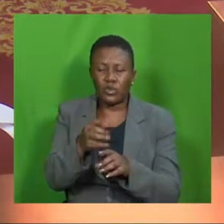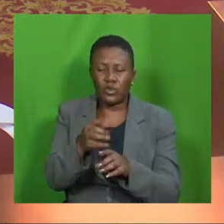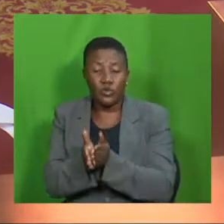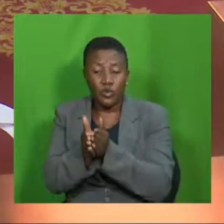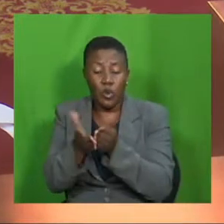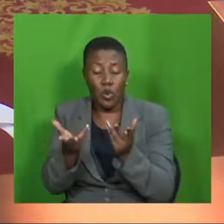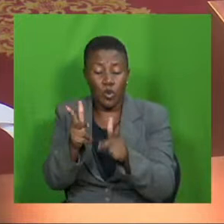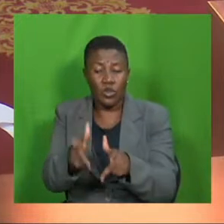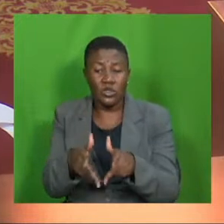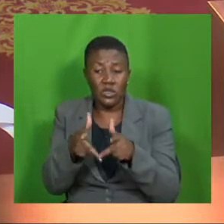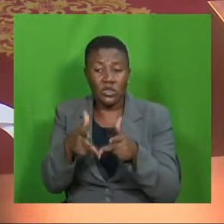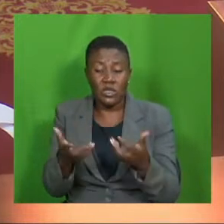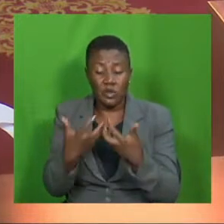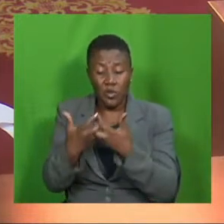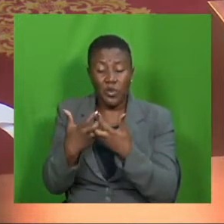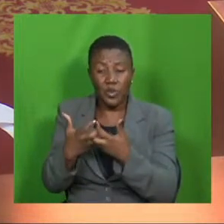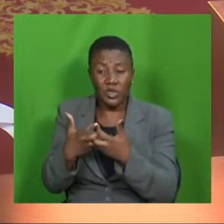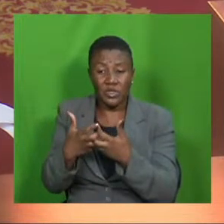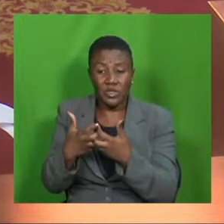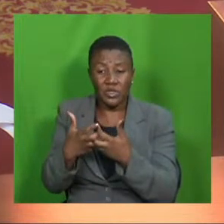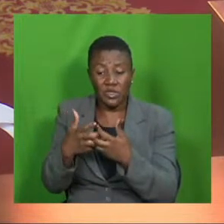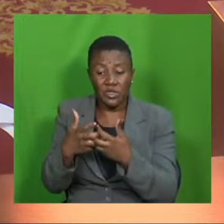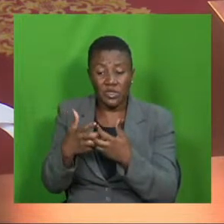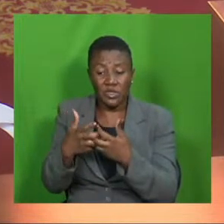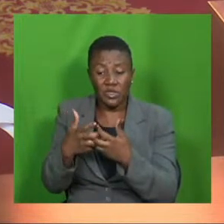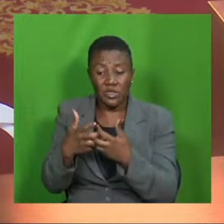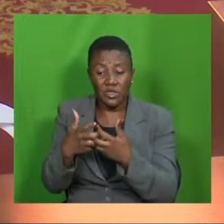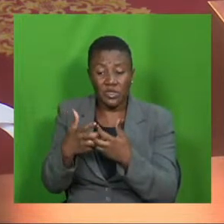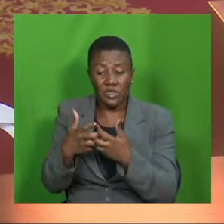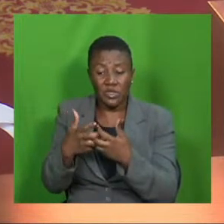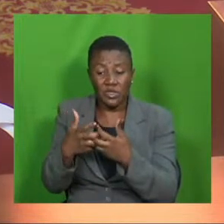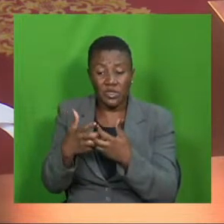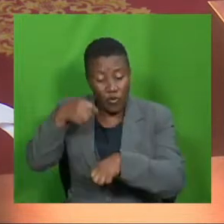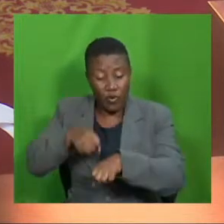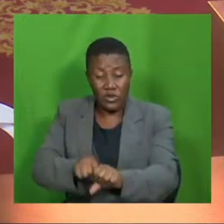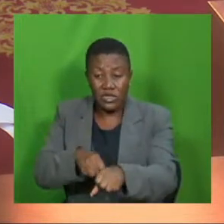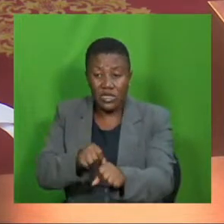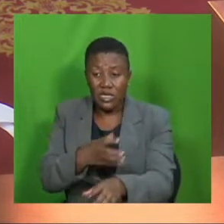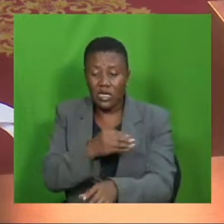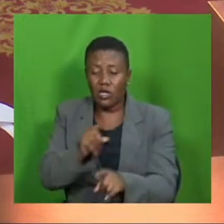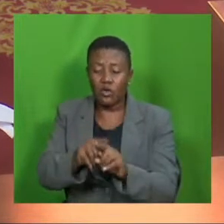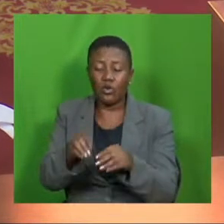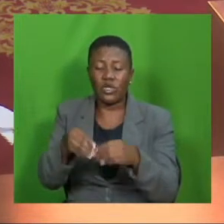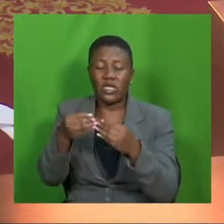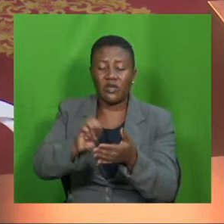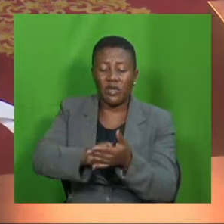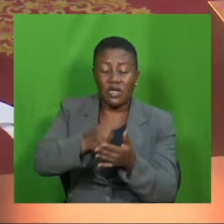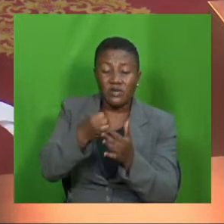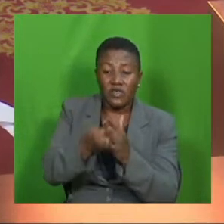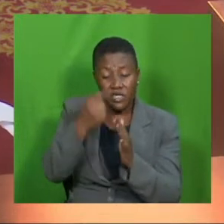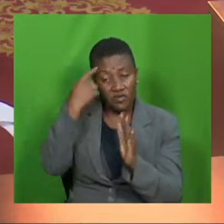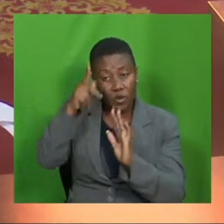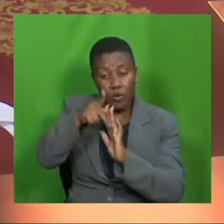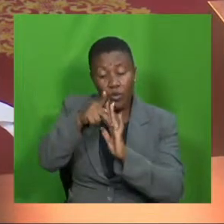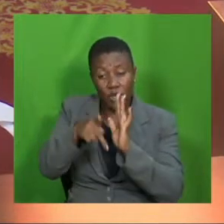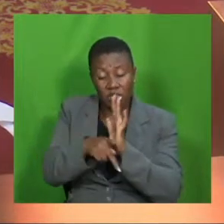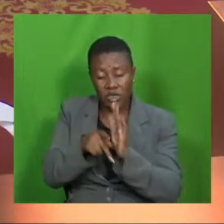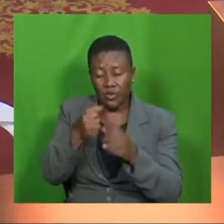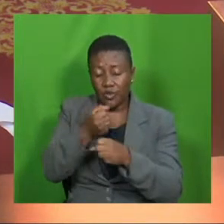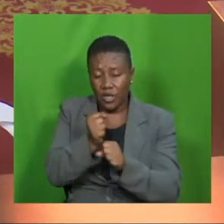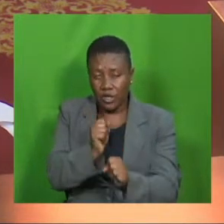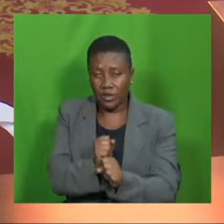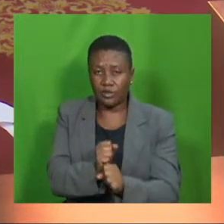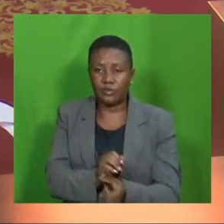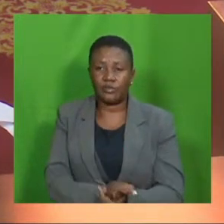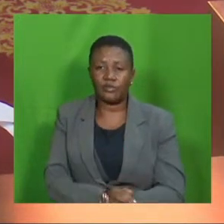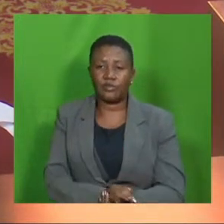enhance surveillance operation at sea and provide evidence for policy decision. Mr. Speaker,